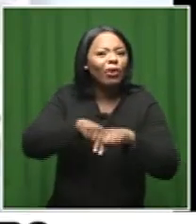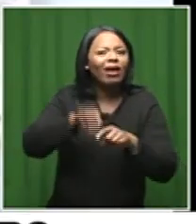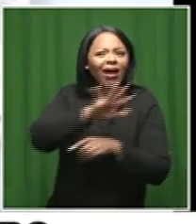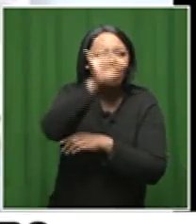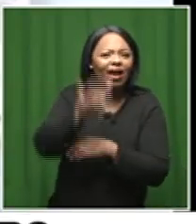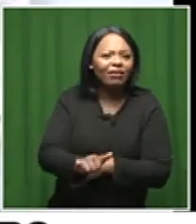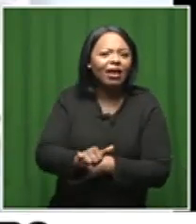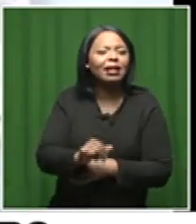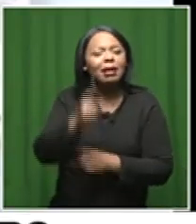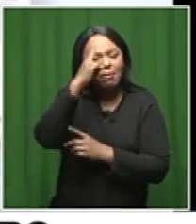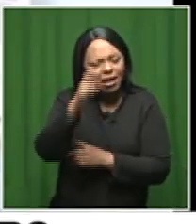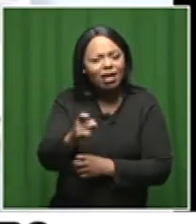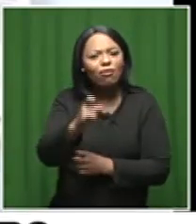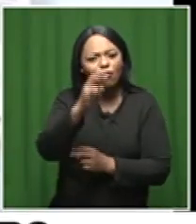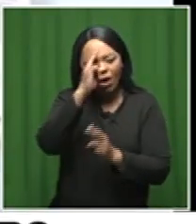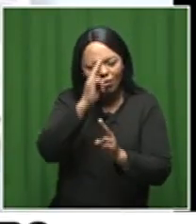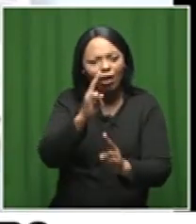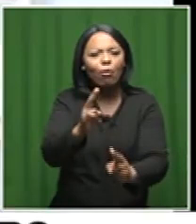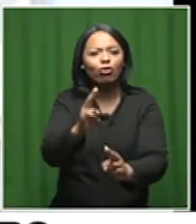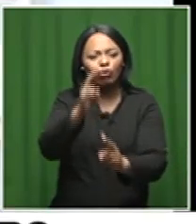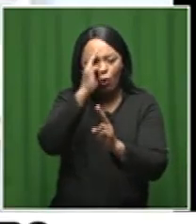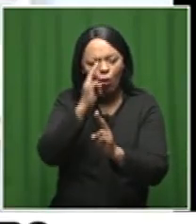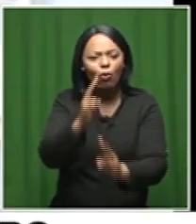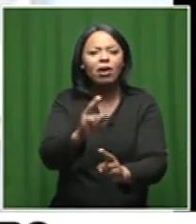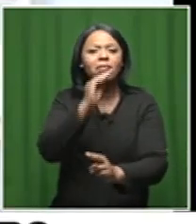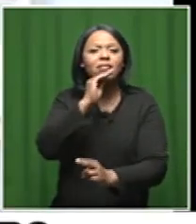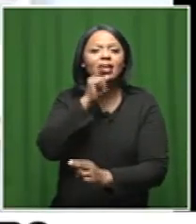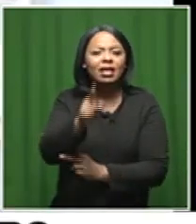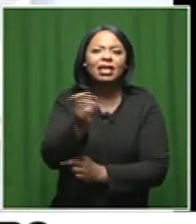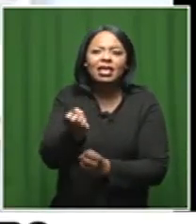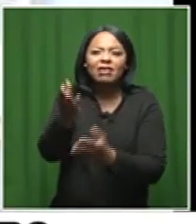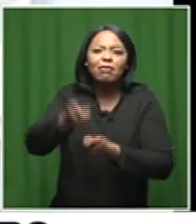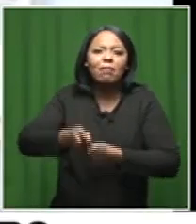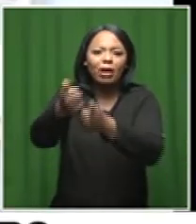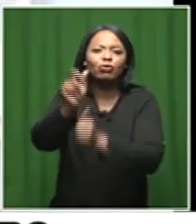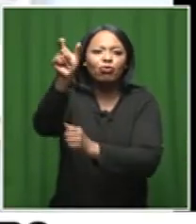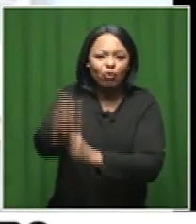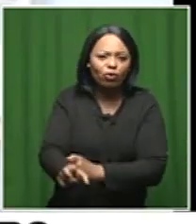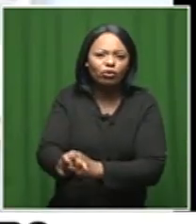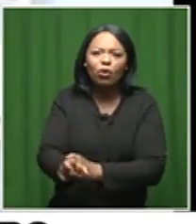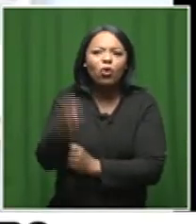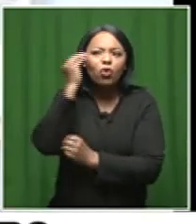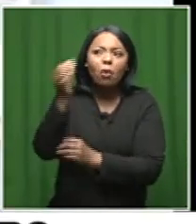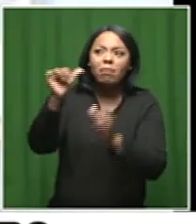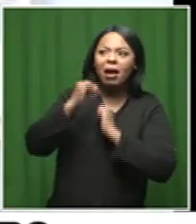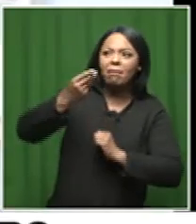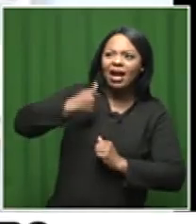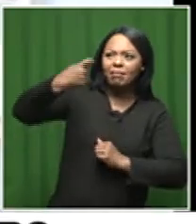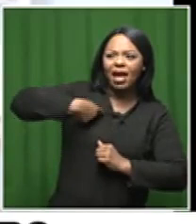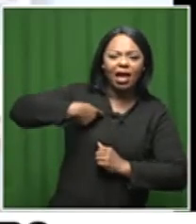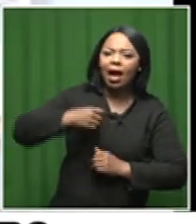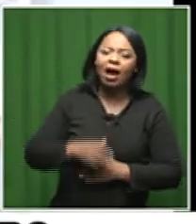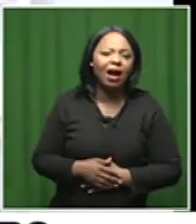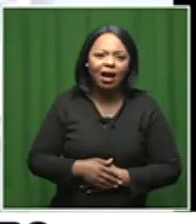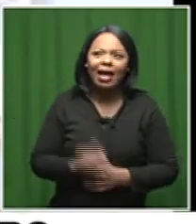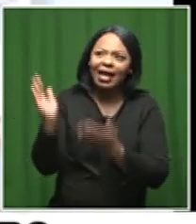in ubuntu, which means it's giving. You're giving back to someone. Even if you don't know them, you're not going to get a reward, you're not going to get money. Don't expect money. Let's start